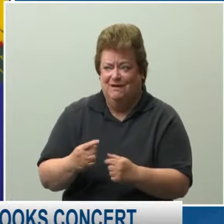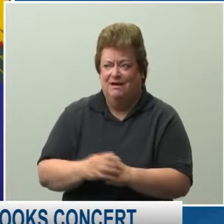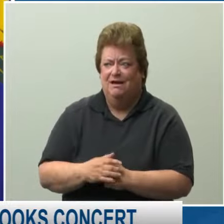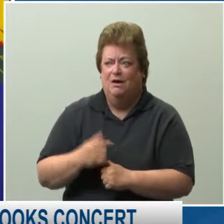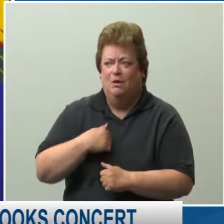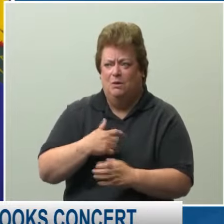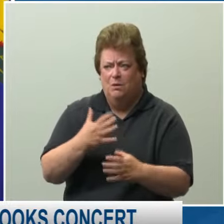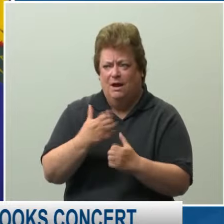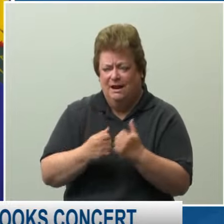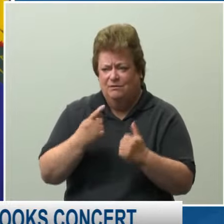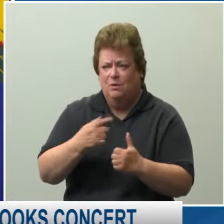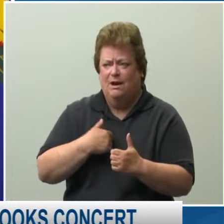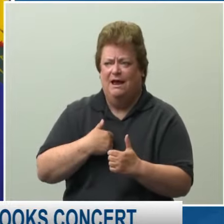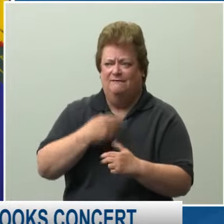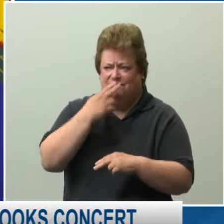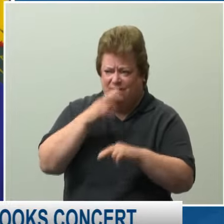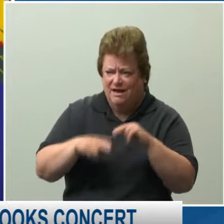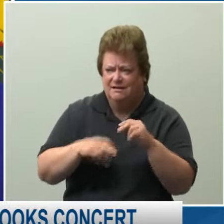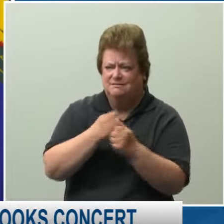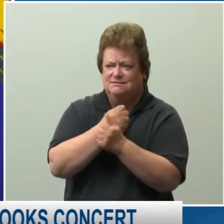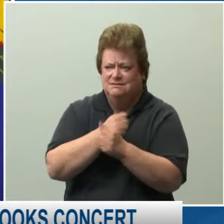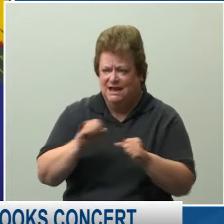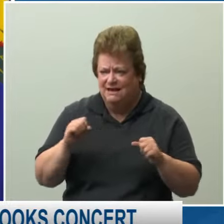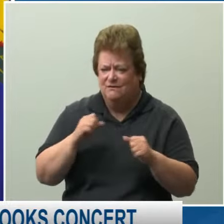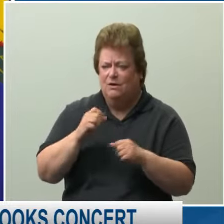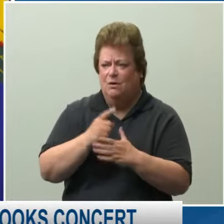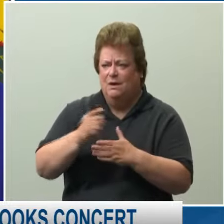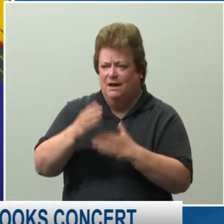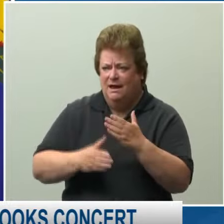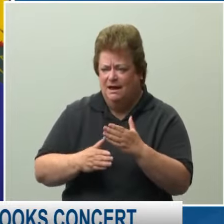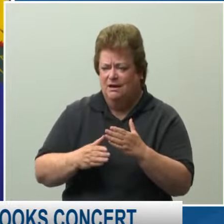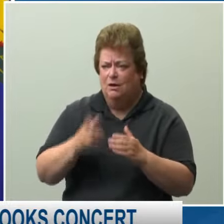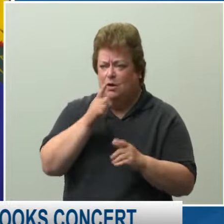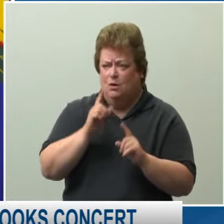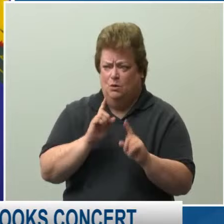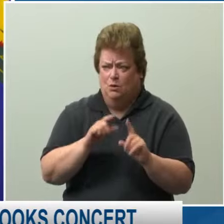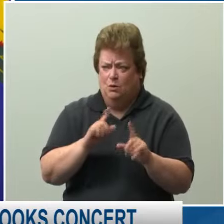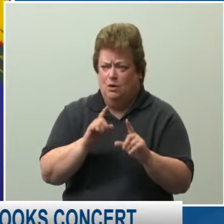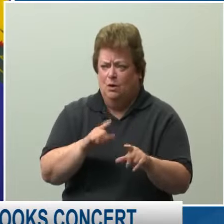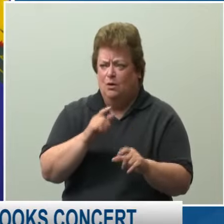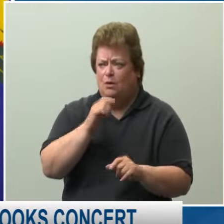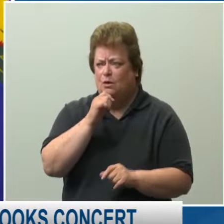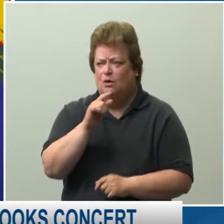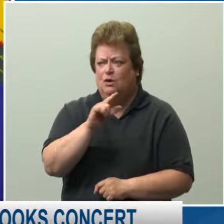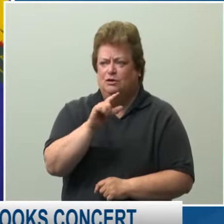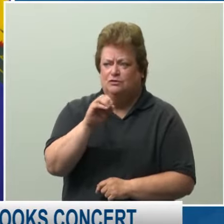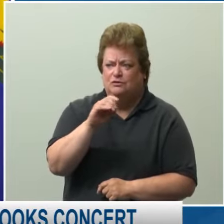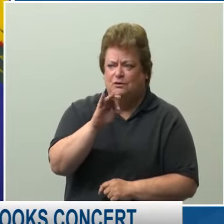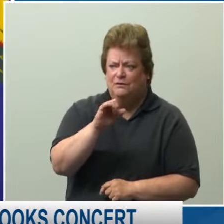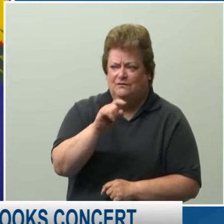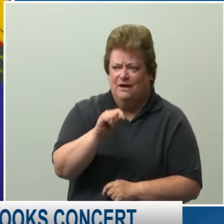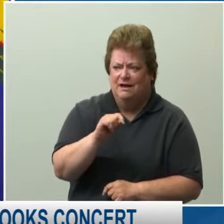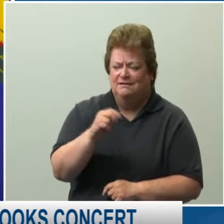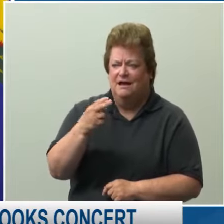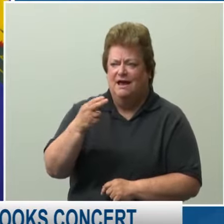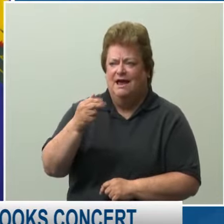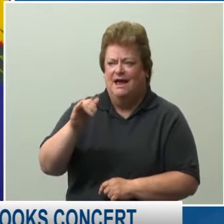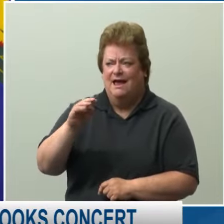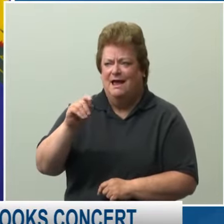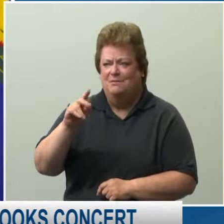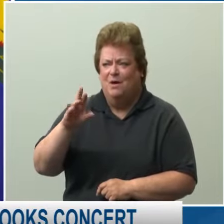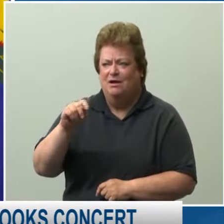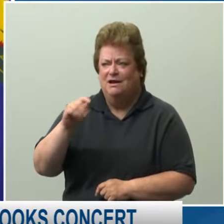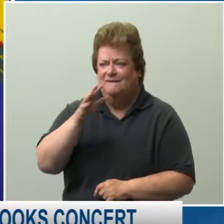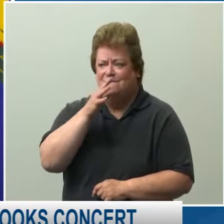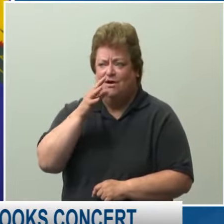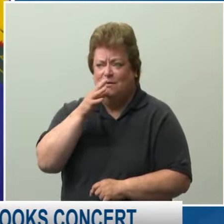weekend. Concert goers and others enjoying Lincoln festivities this weekend, like Zoo Fest, Haymarket Farmers Market,